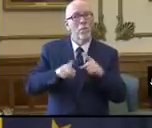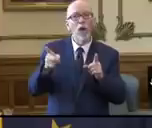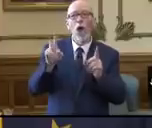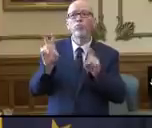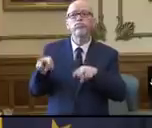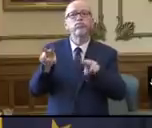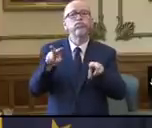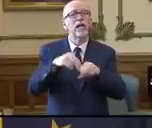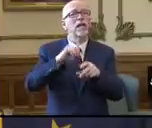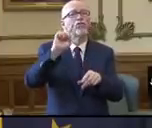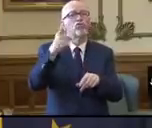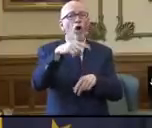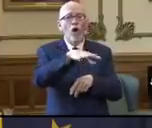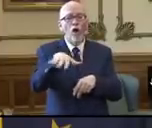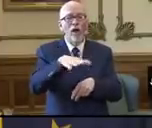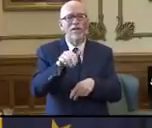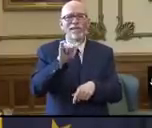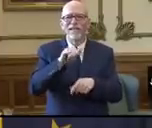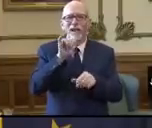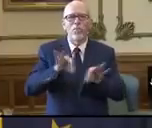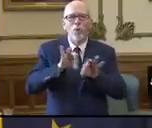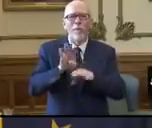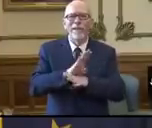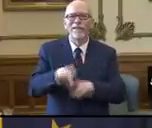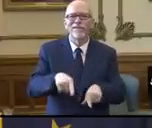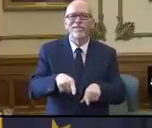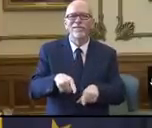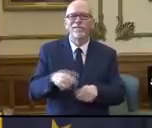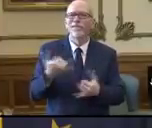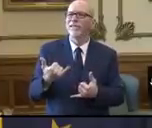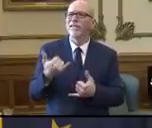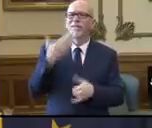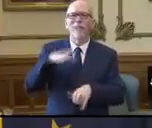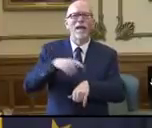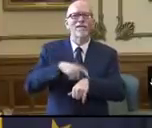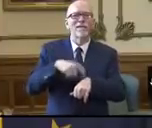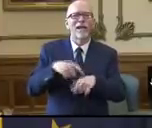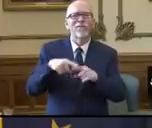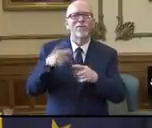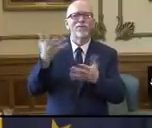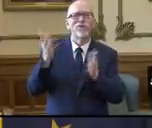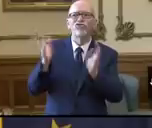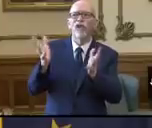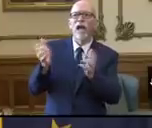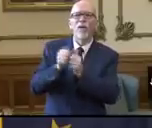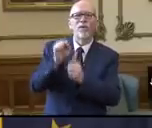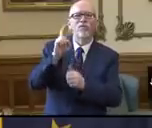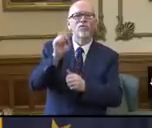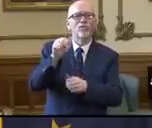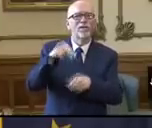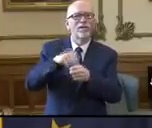dollar section is not essential business. This is not the time to chat up Susan at Target."